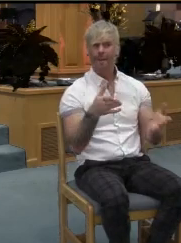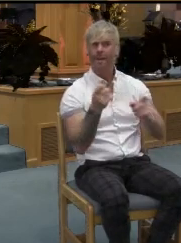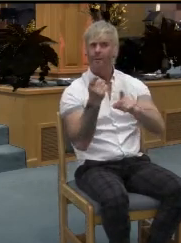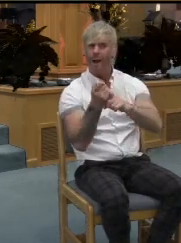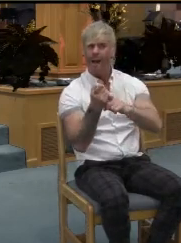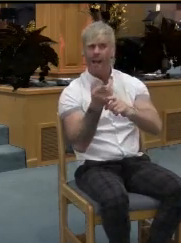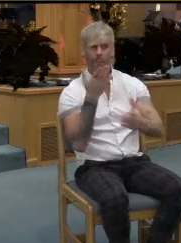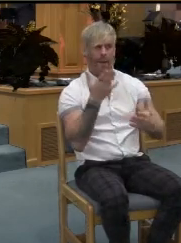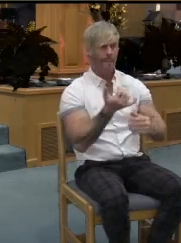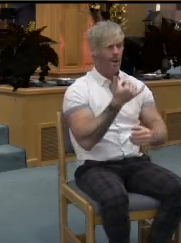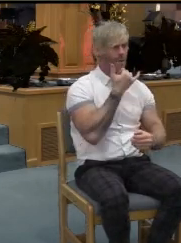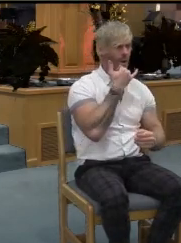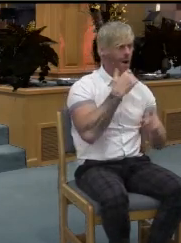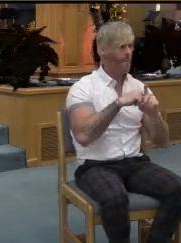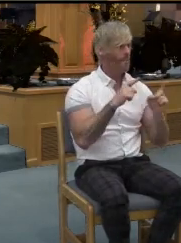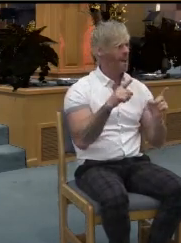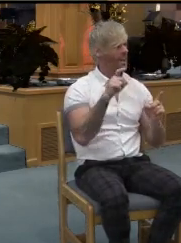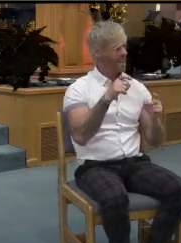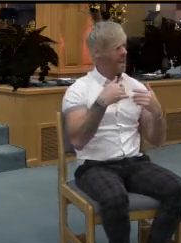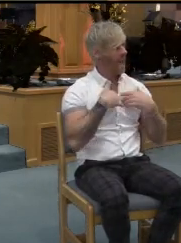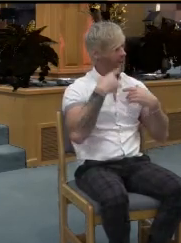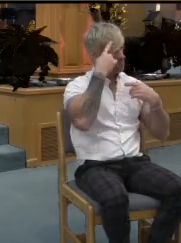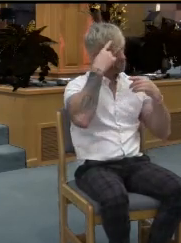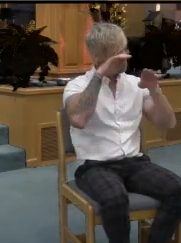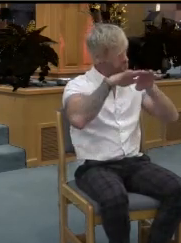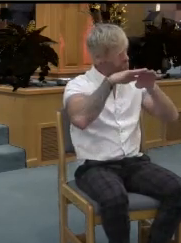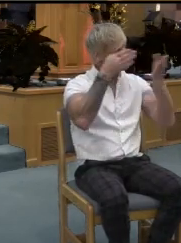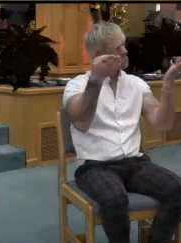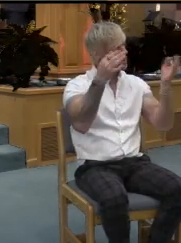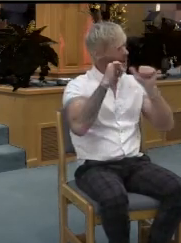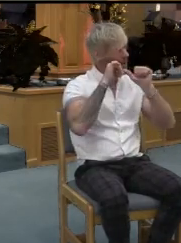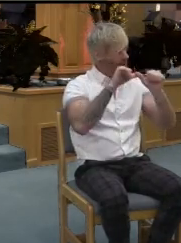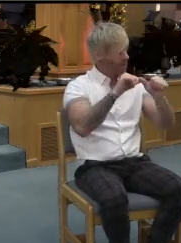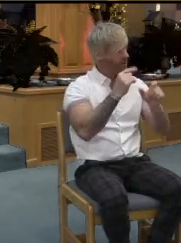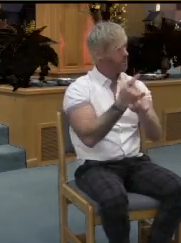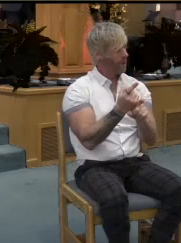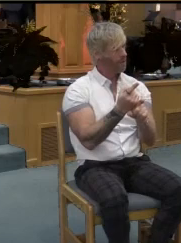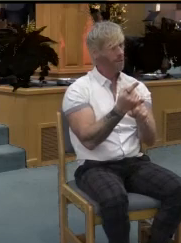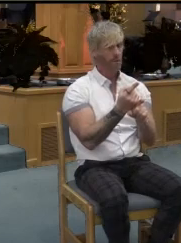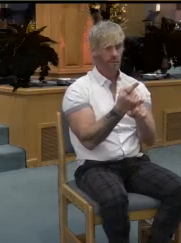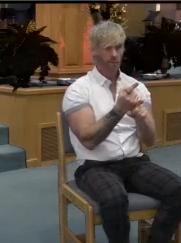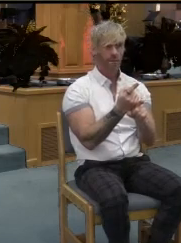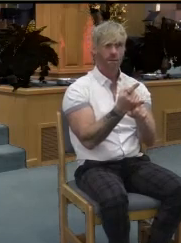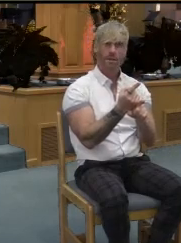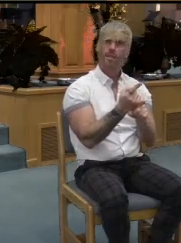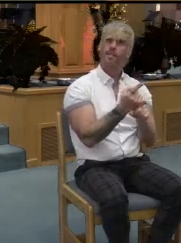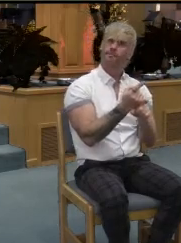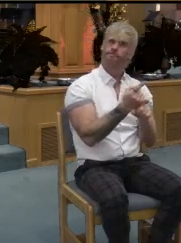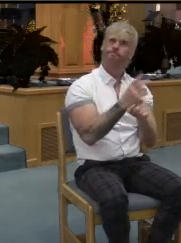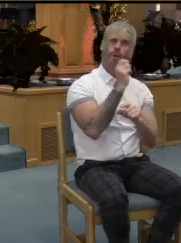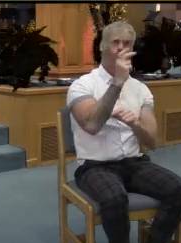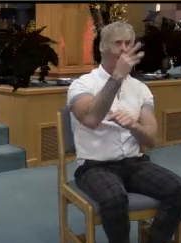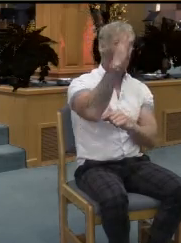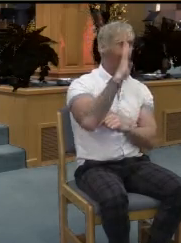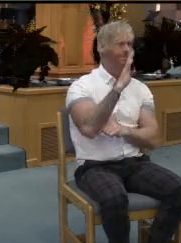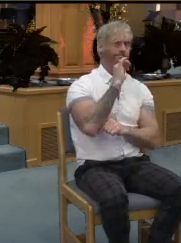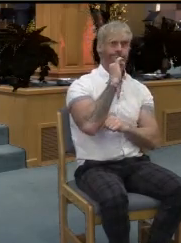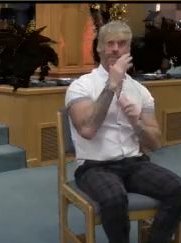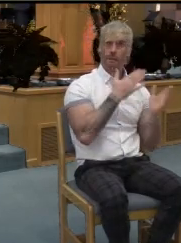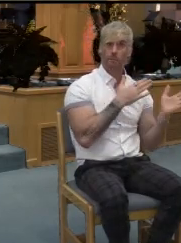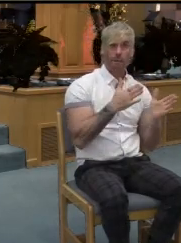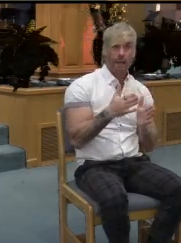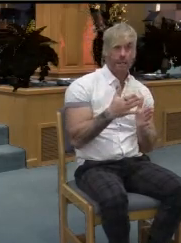wrong about something, but you got to have an open mind about it. And say, okay, God, I didn't plan on this, but